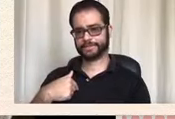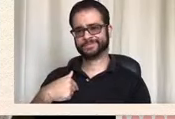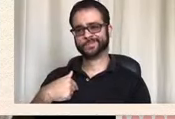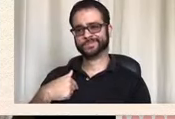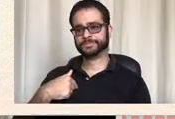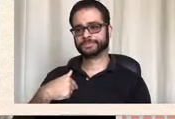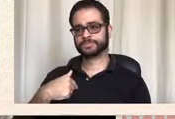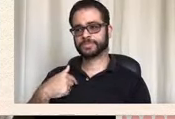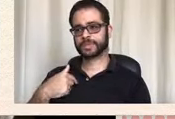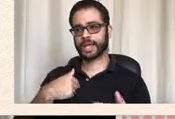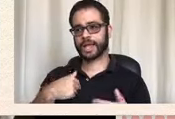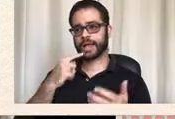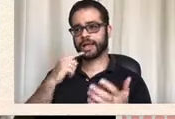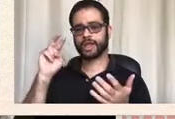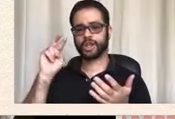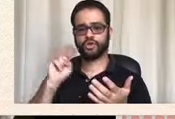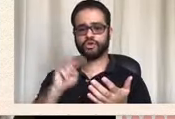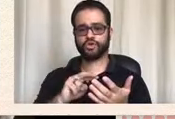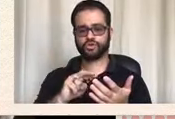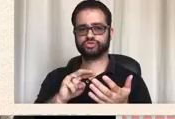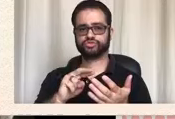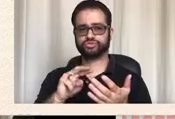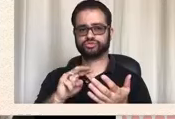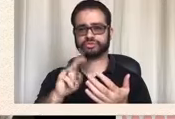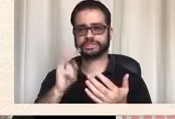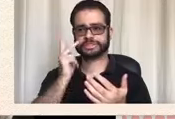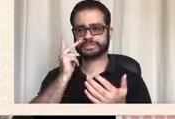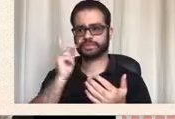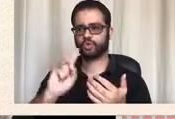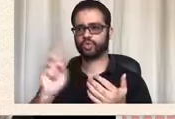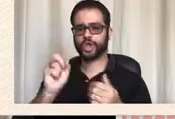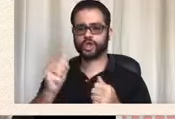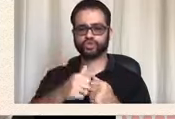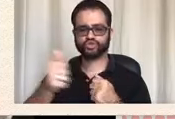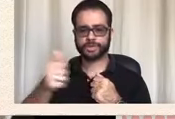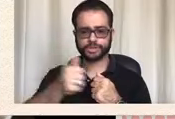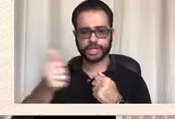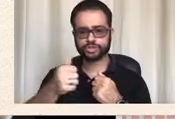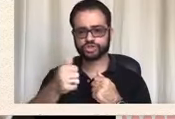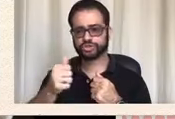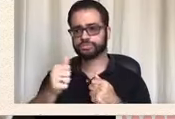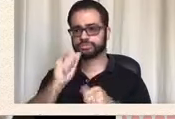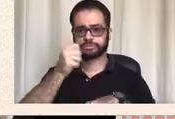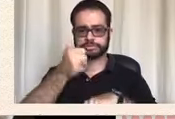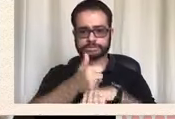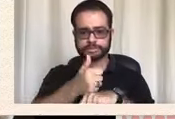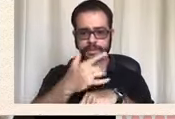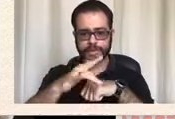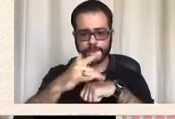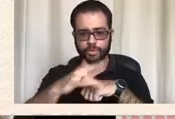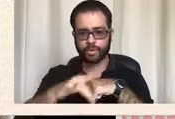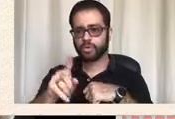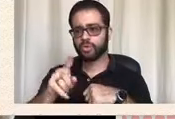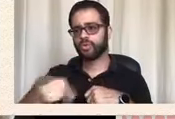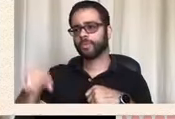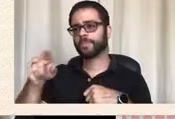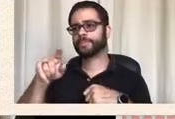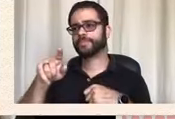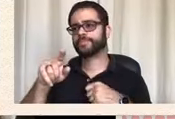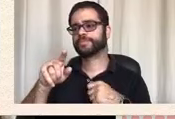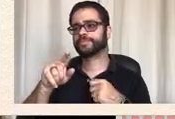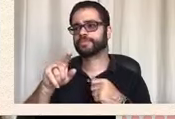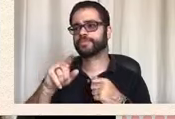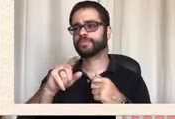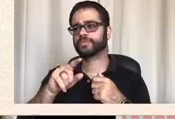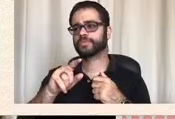the transportation ran and things. I had to tell myself on a regular basis that